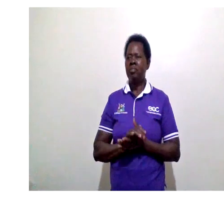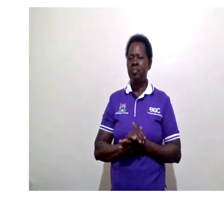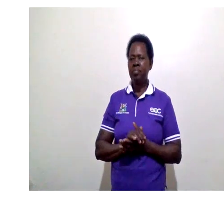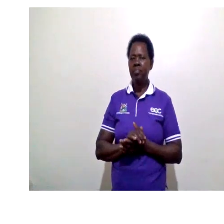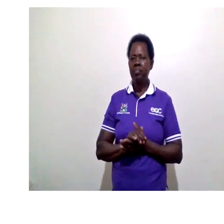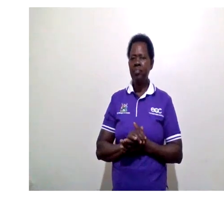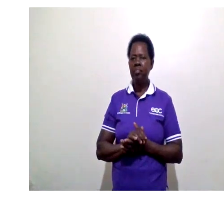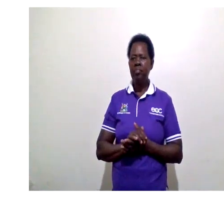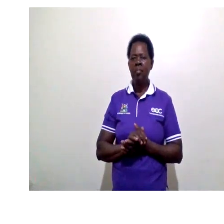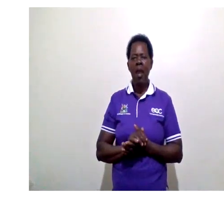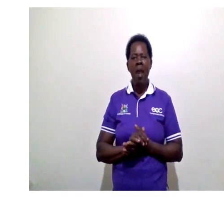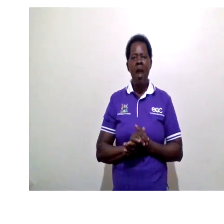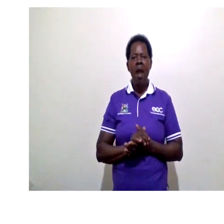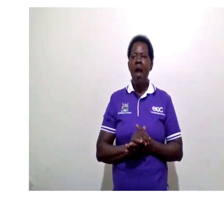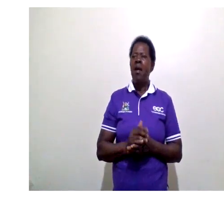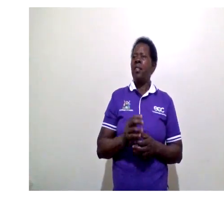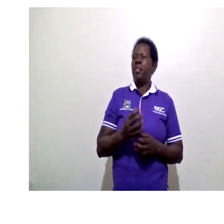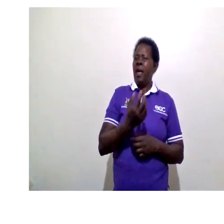Now,